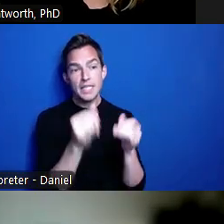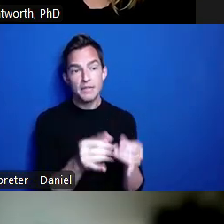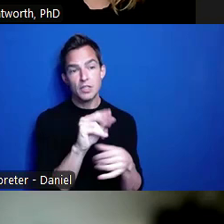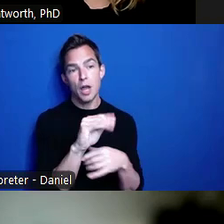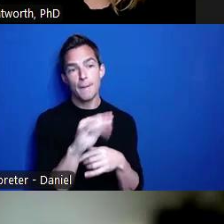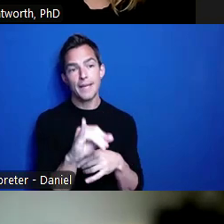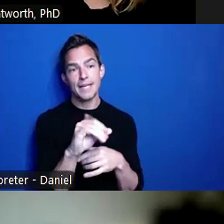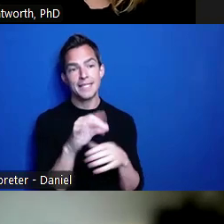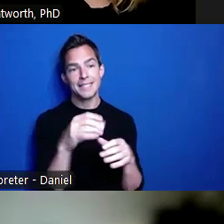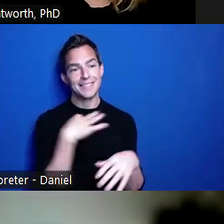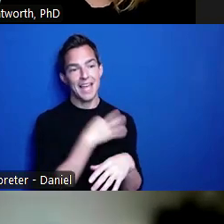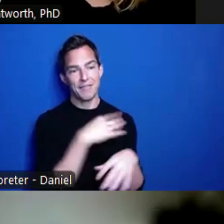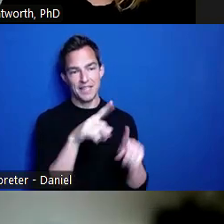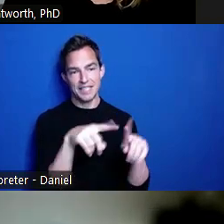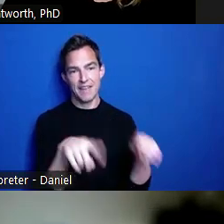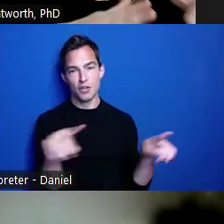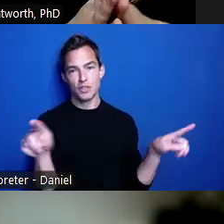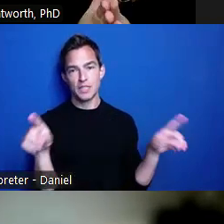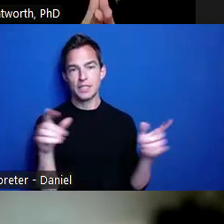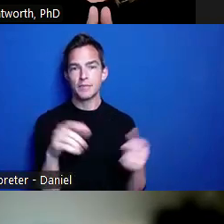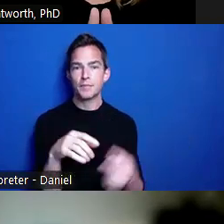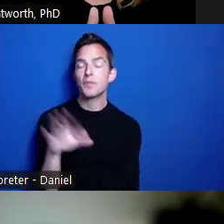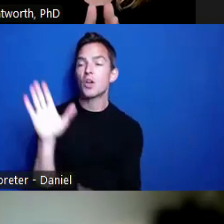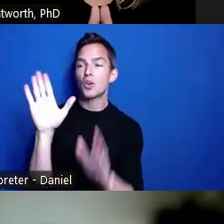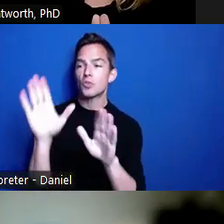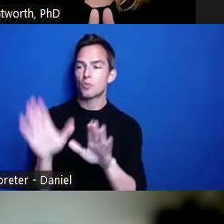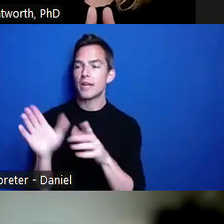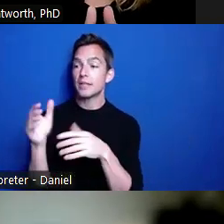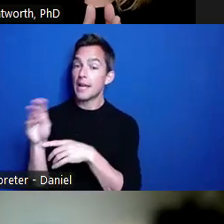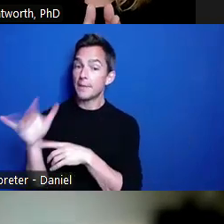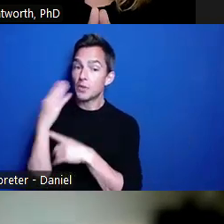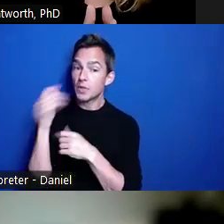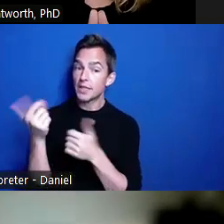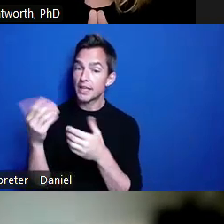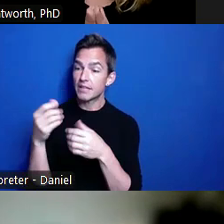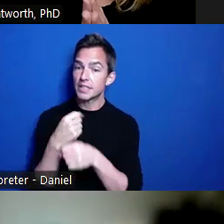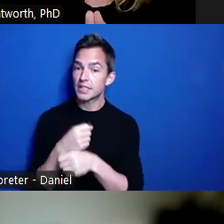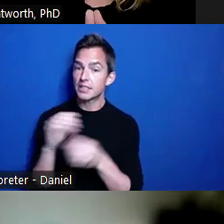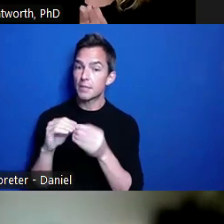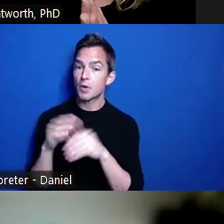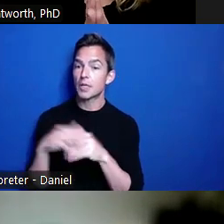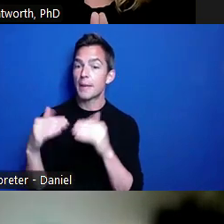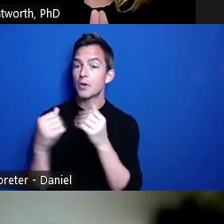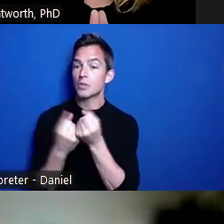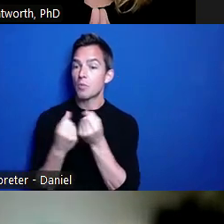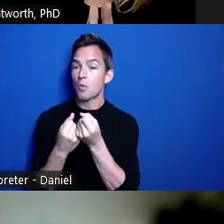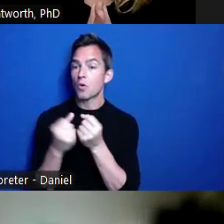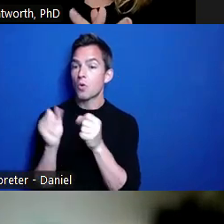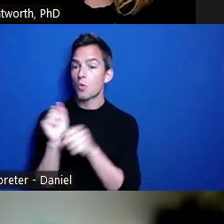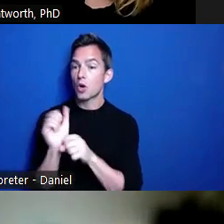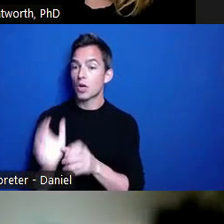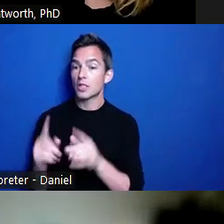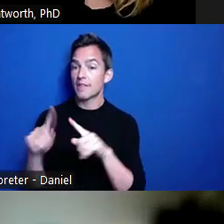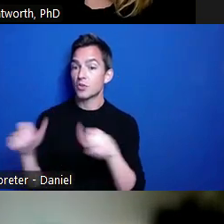and the diversity. Great. And Amy, do you know anything in terms of the statistics on peer support workers and the diversity within